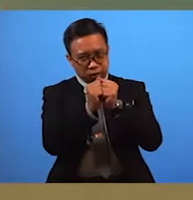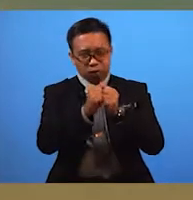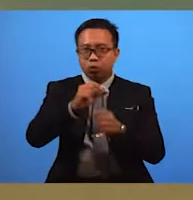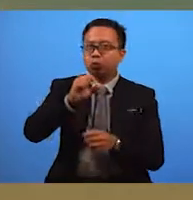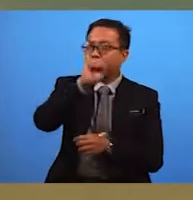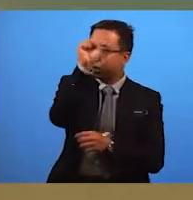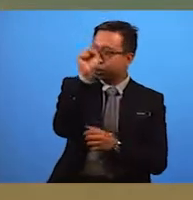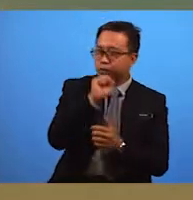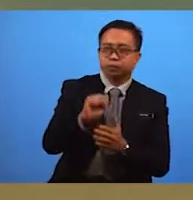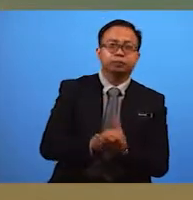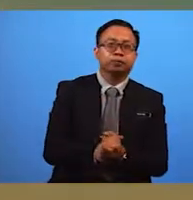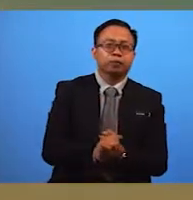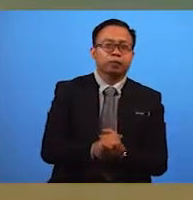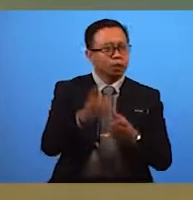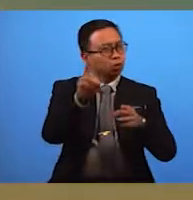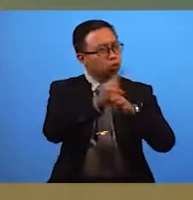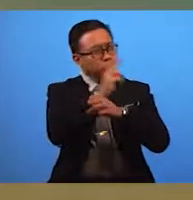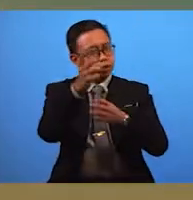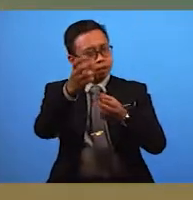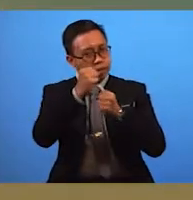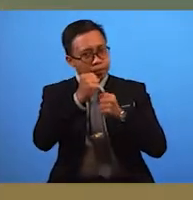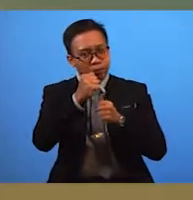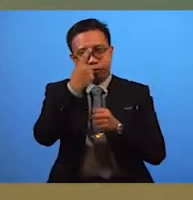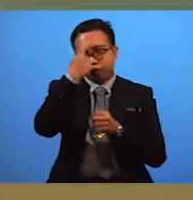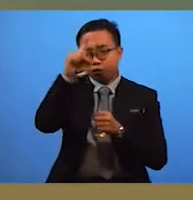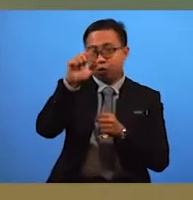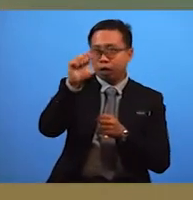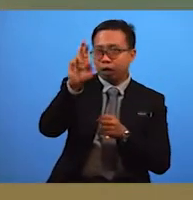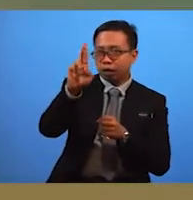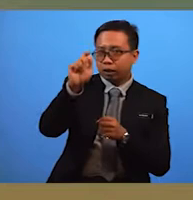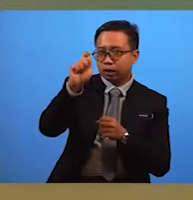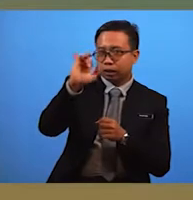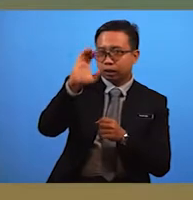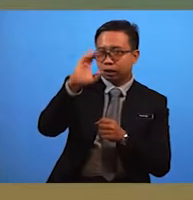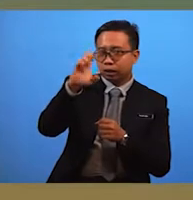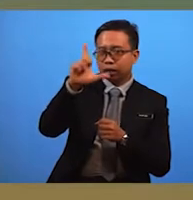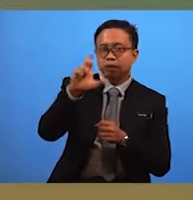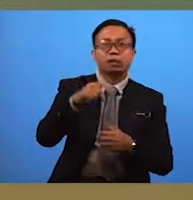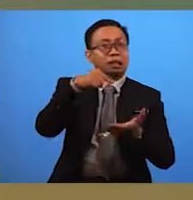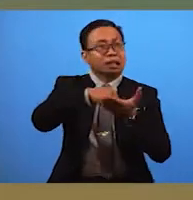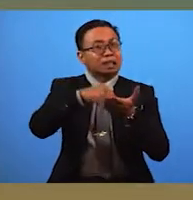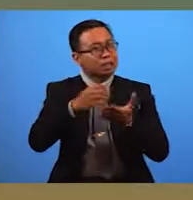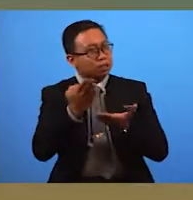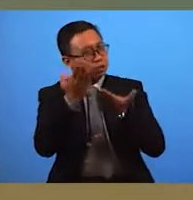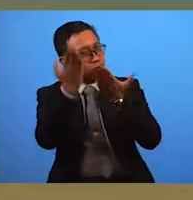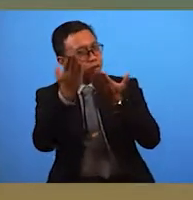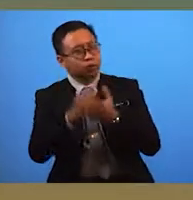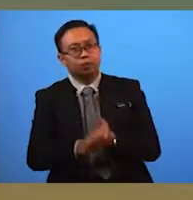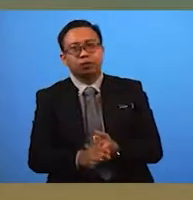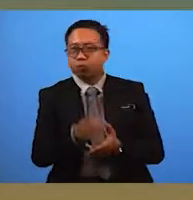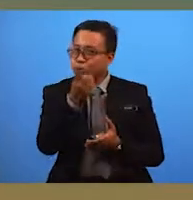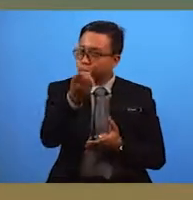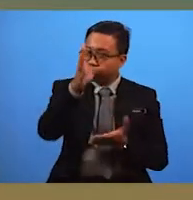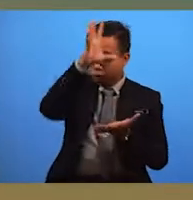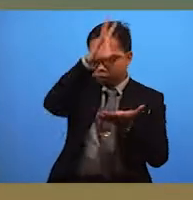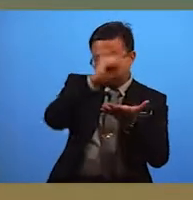You may need them for your article. Here are some examples. Let me give you a minute to copy them.